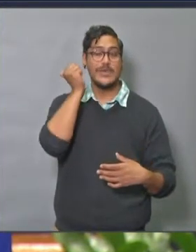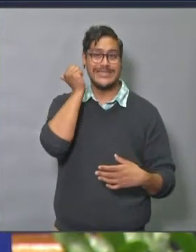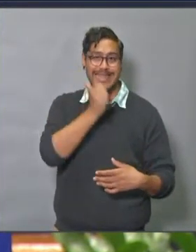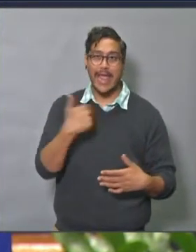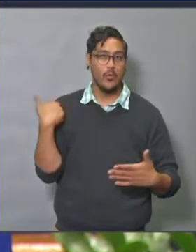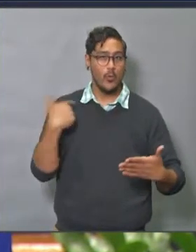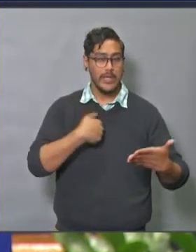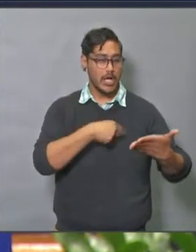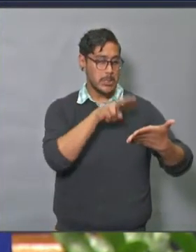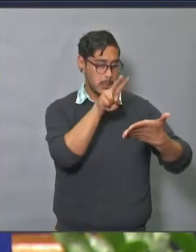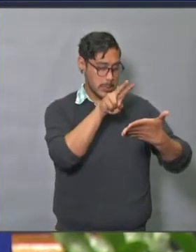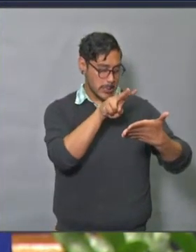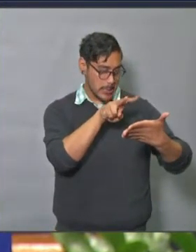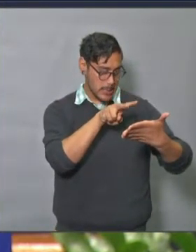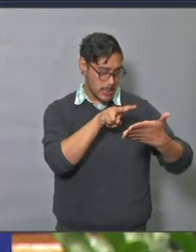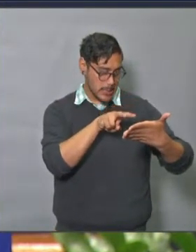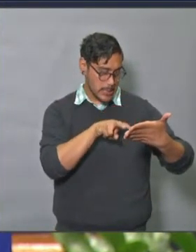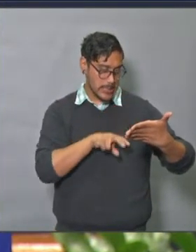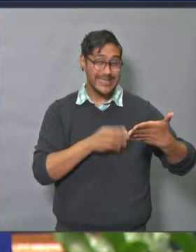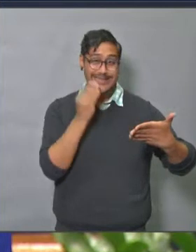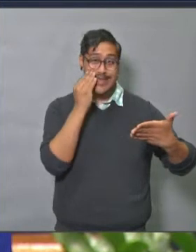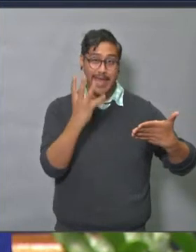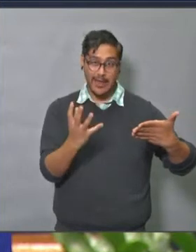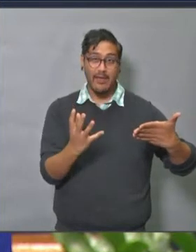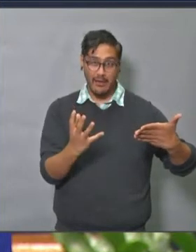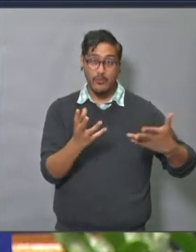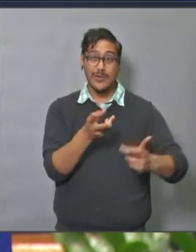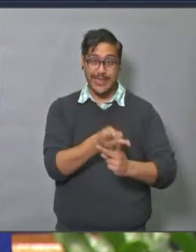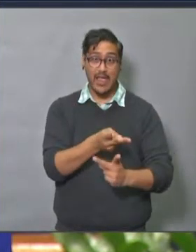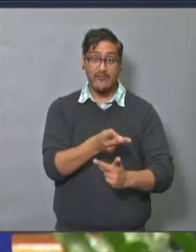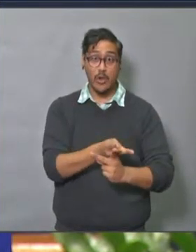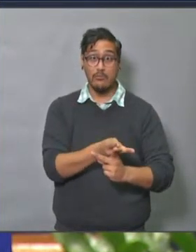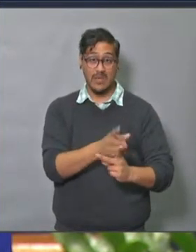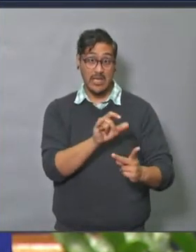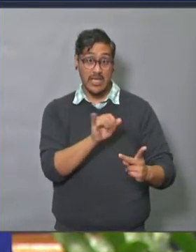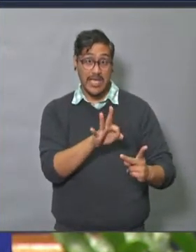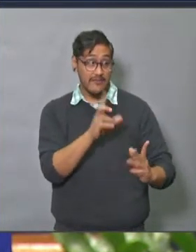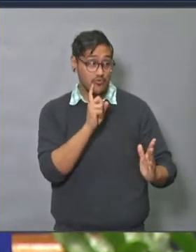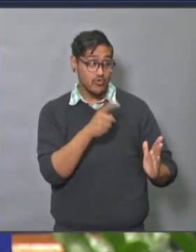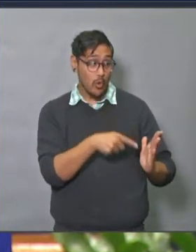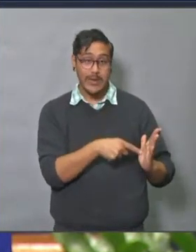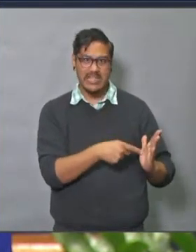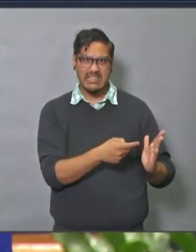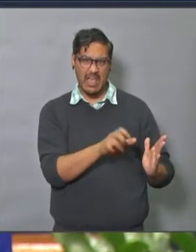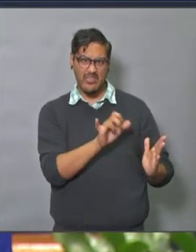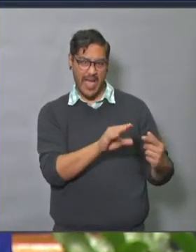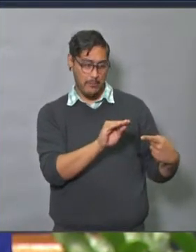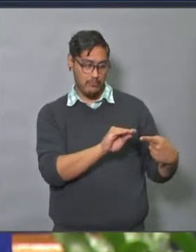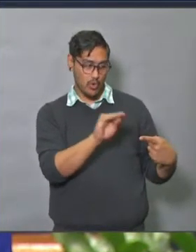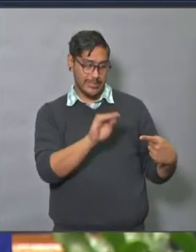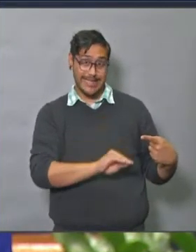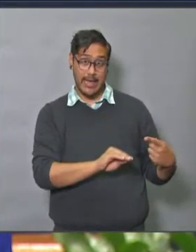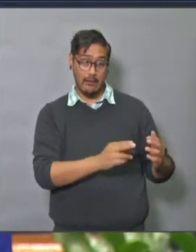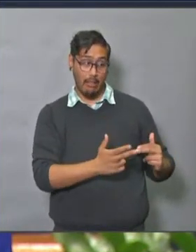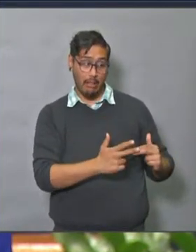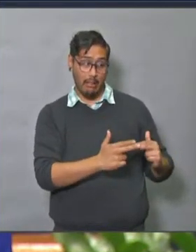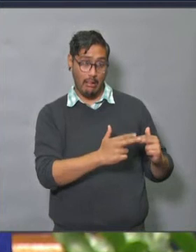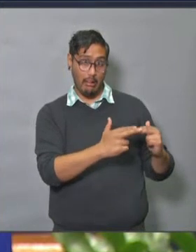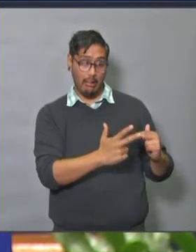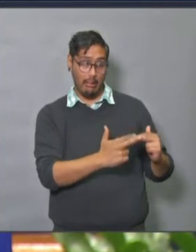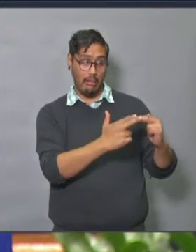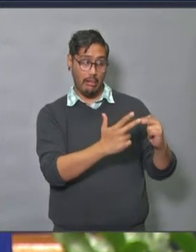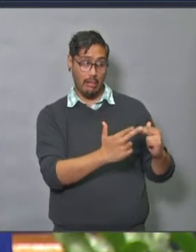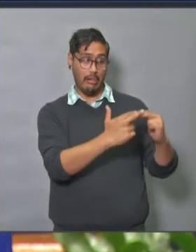very carefully. If you start seeing a lot of increases in that positivity rate, that could indicate